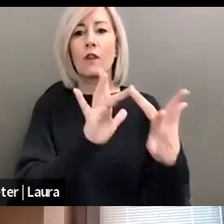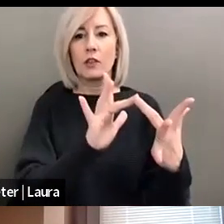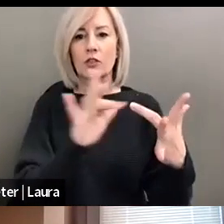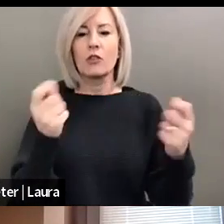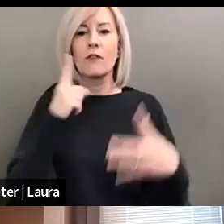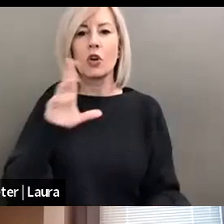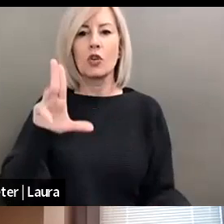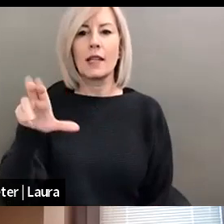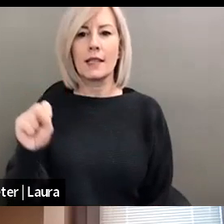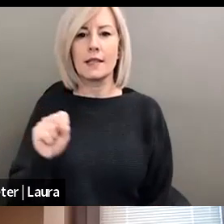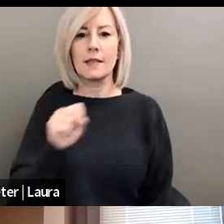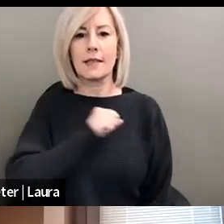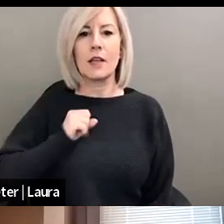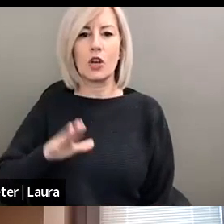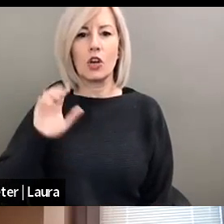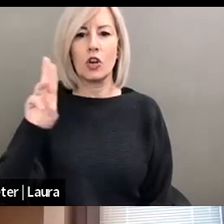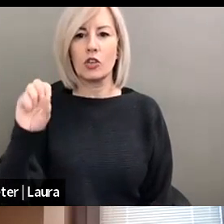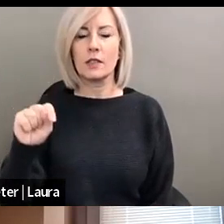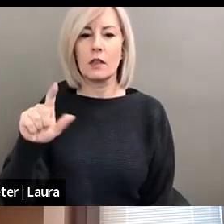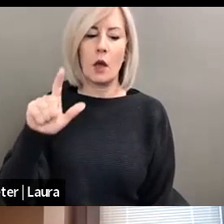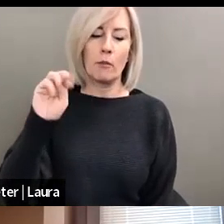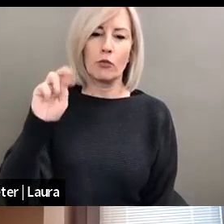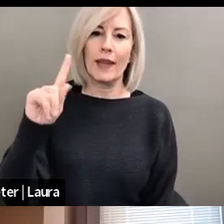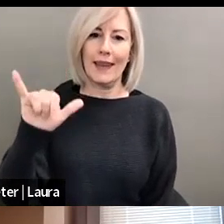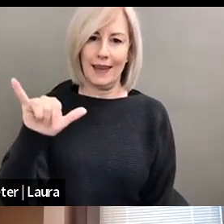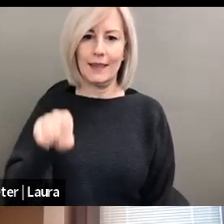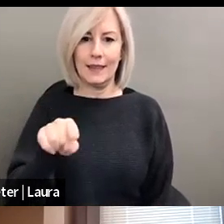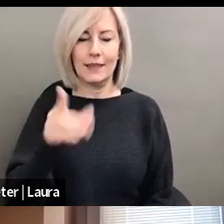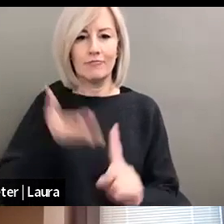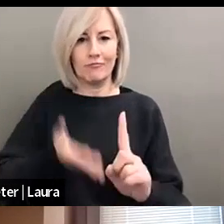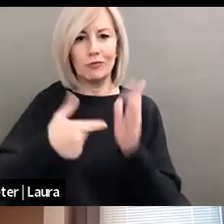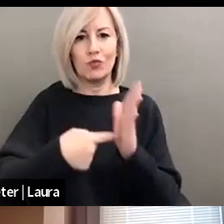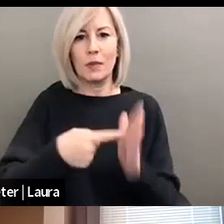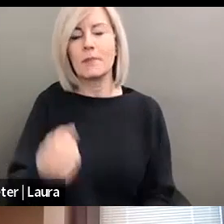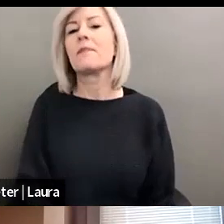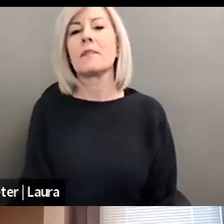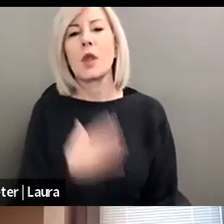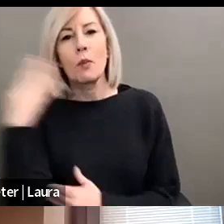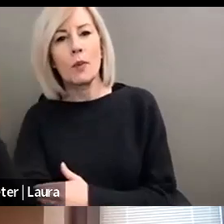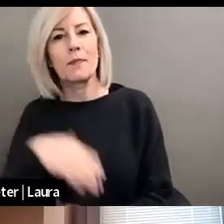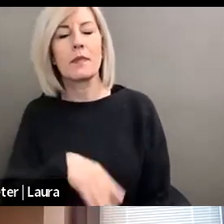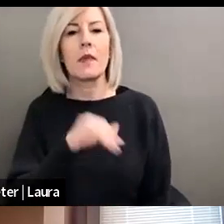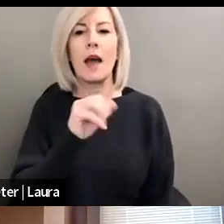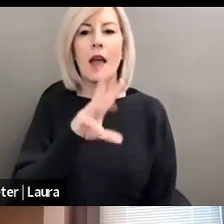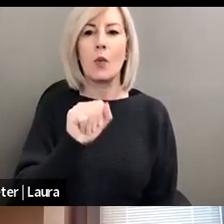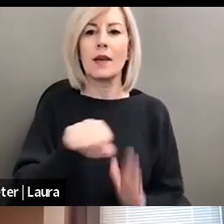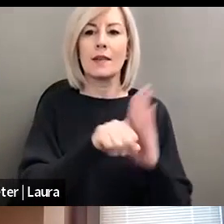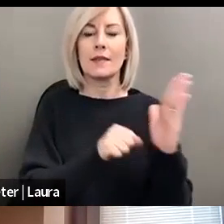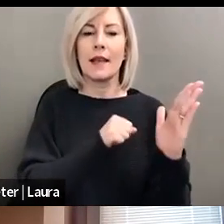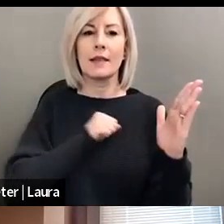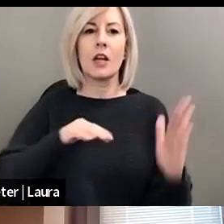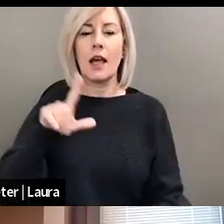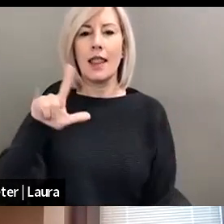States Senator Ernst, Brittany Zumbach-Carroll. Morning, everyone. Iowa State Senator Liz